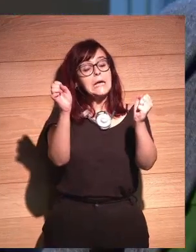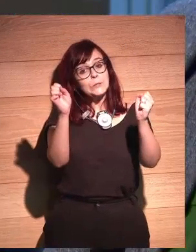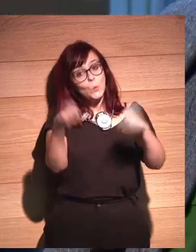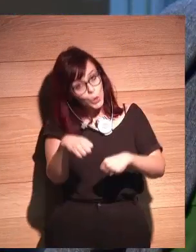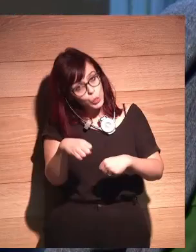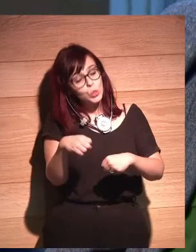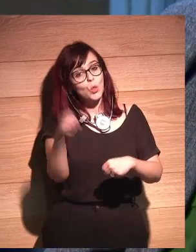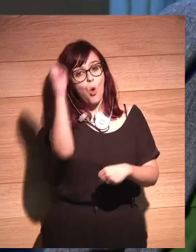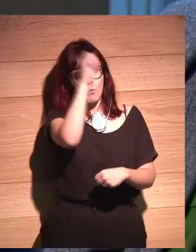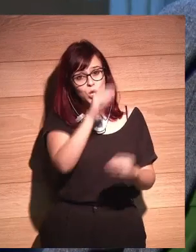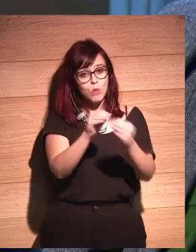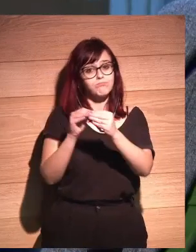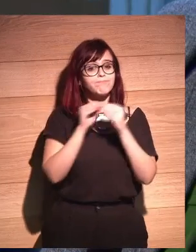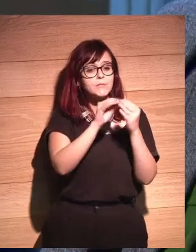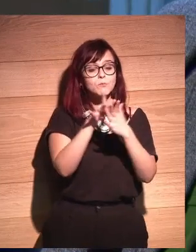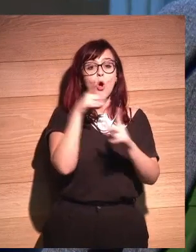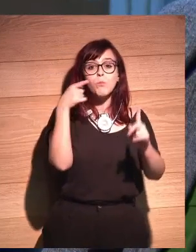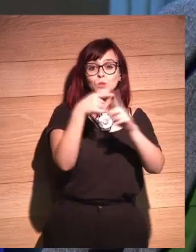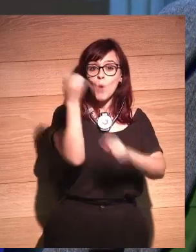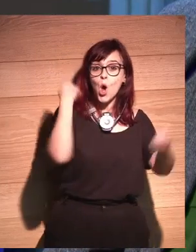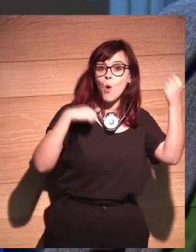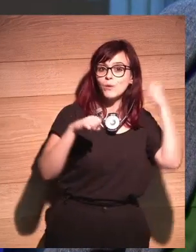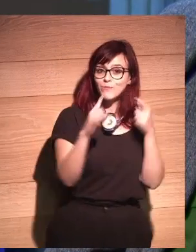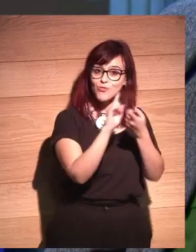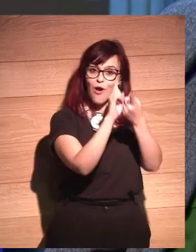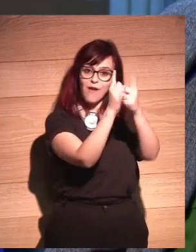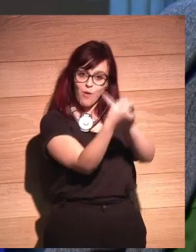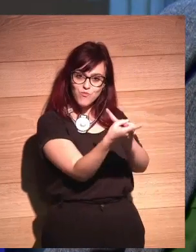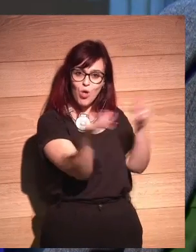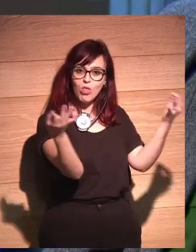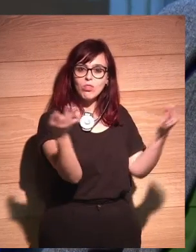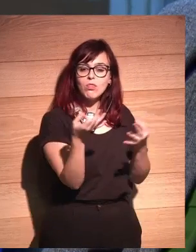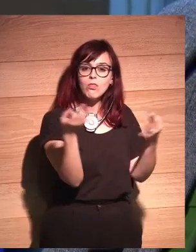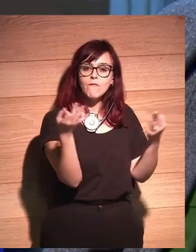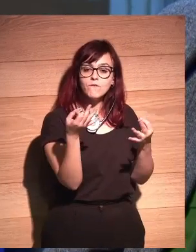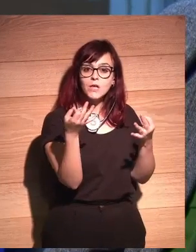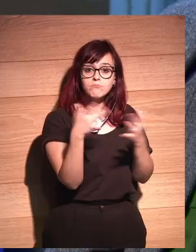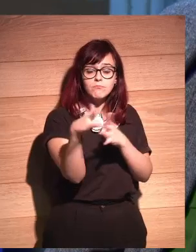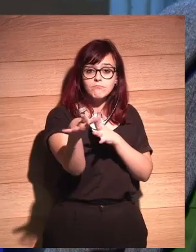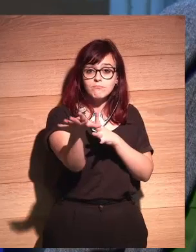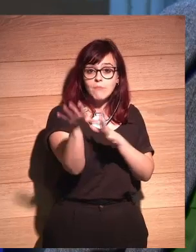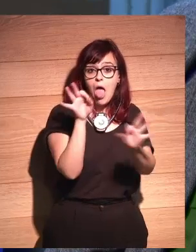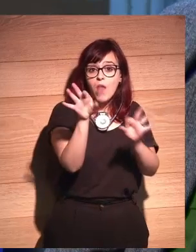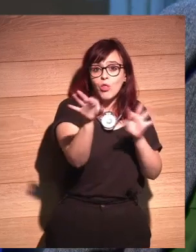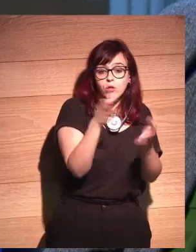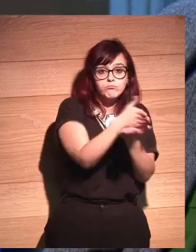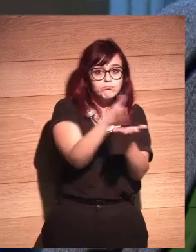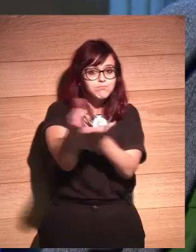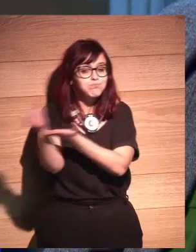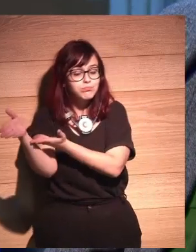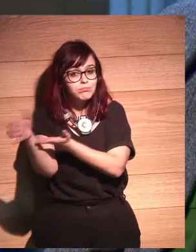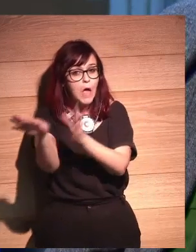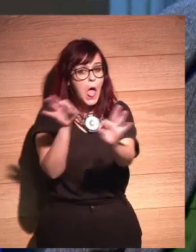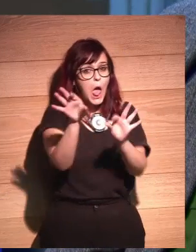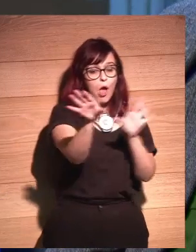should be able to have a real choice. And if you take it, if you look 10, 20 years back in Norway